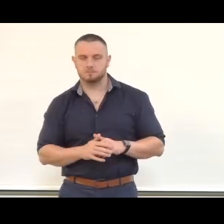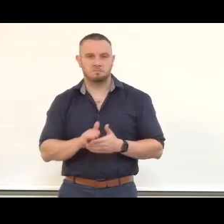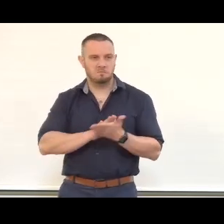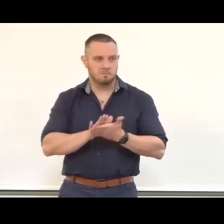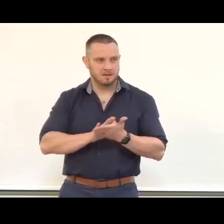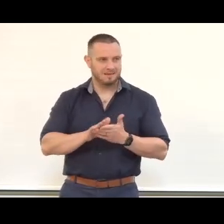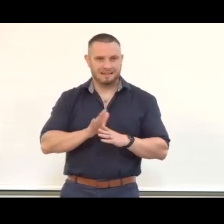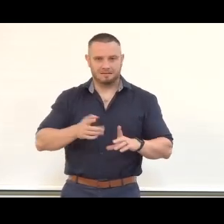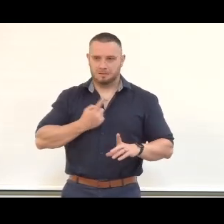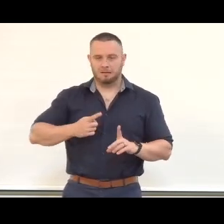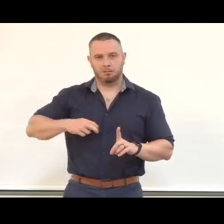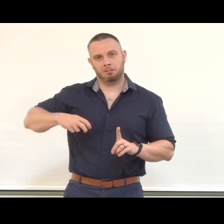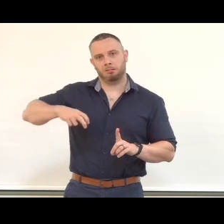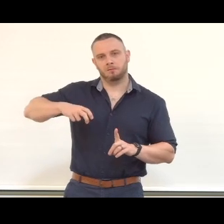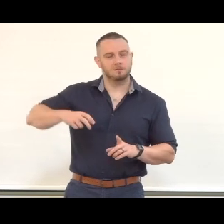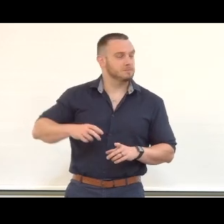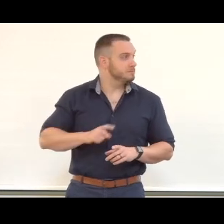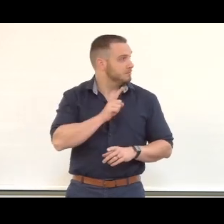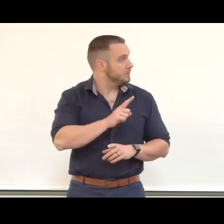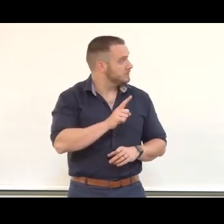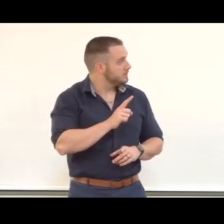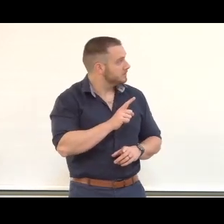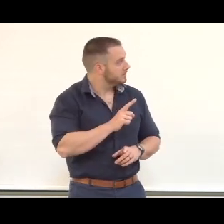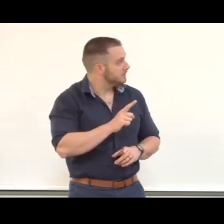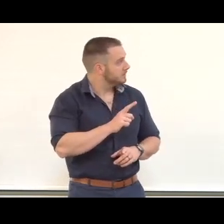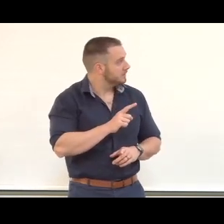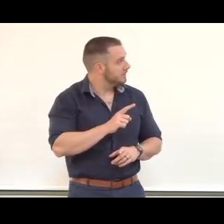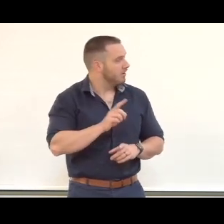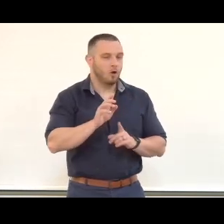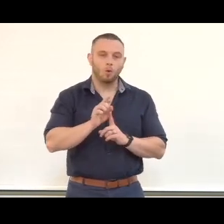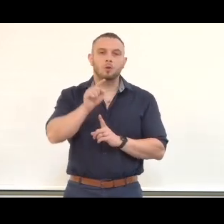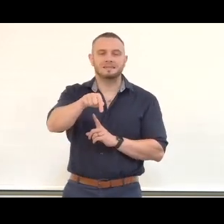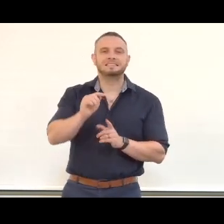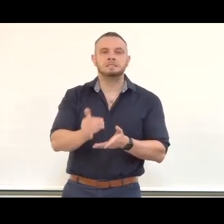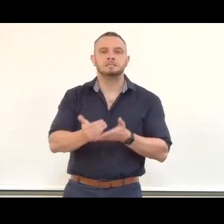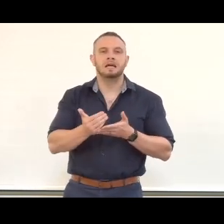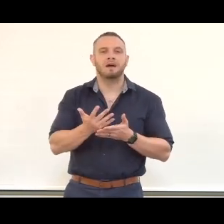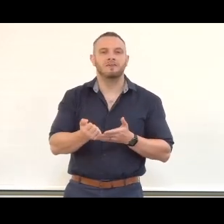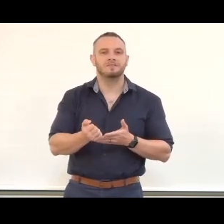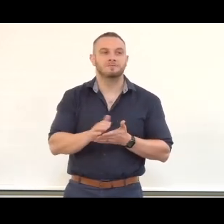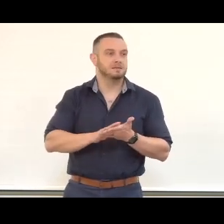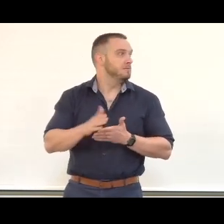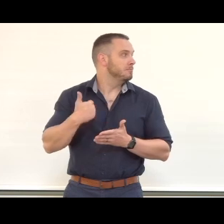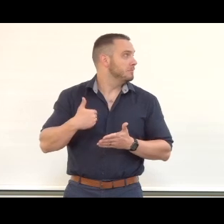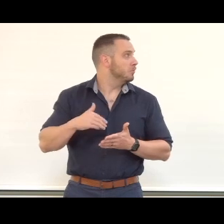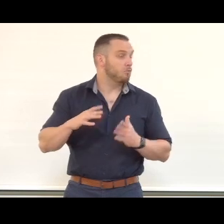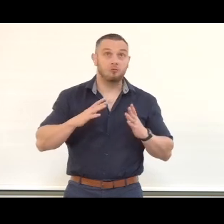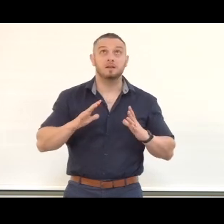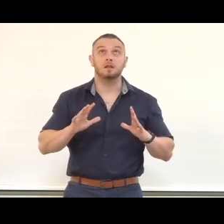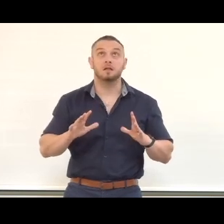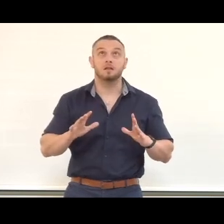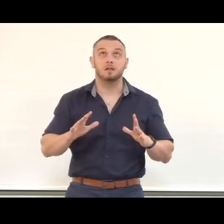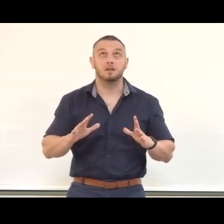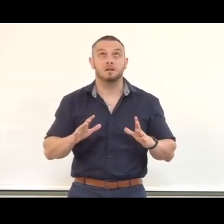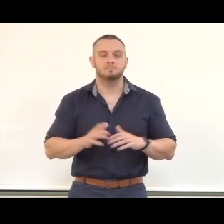him hike up there. And what you don't see there is that there's safeties on the other side of the hill. So they were waiting directly in line of sight